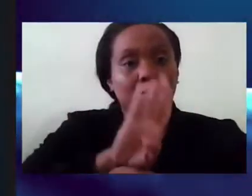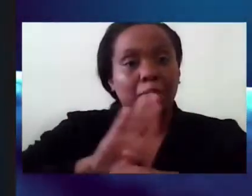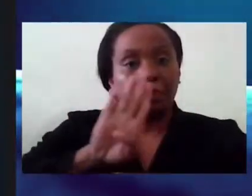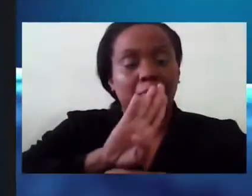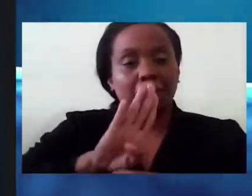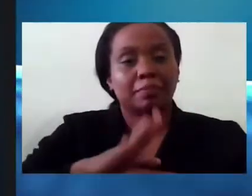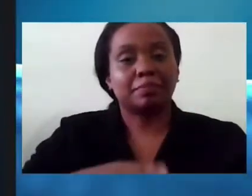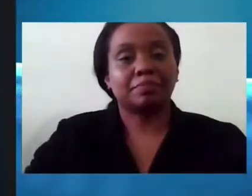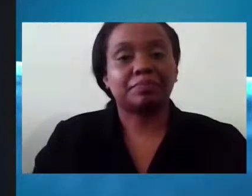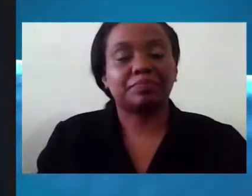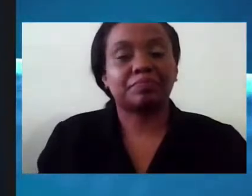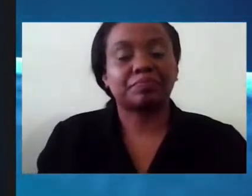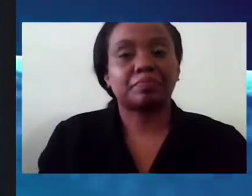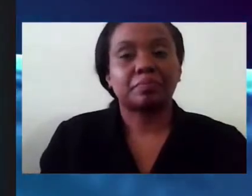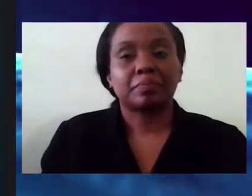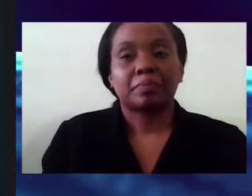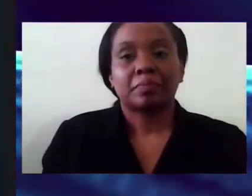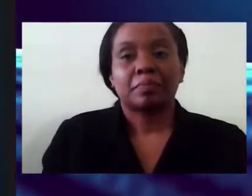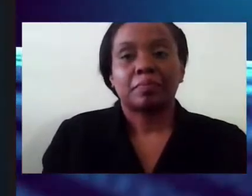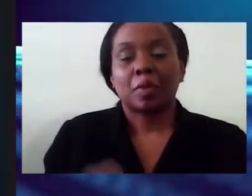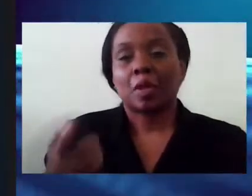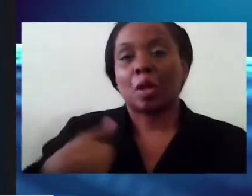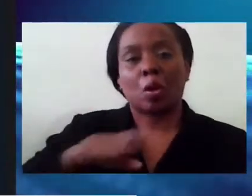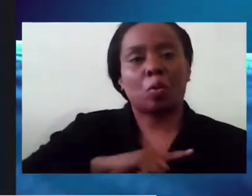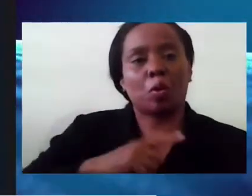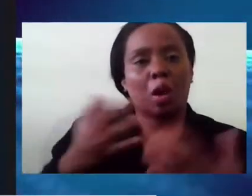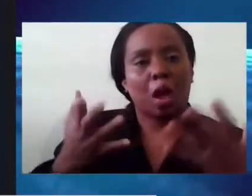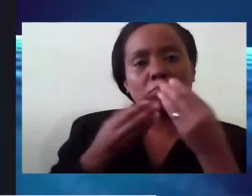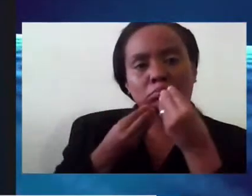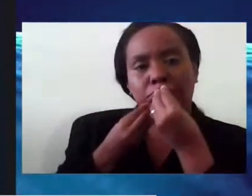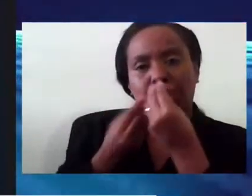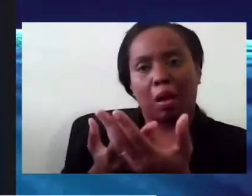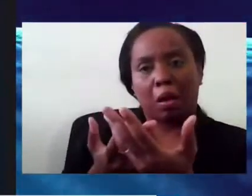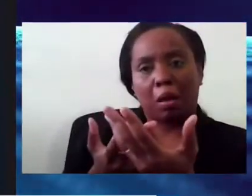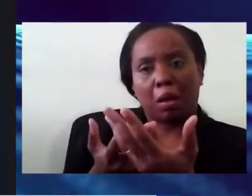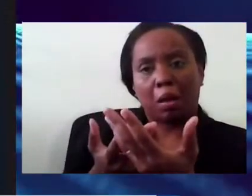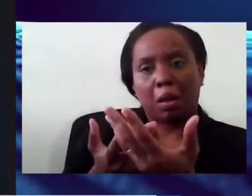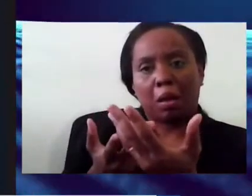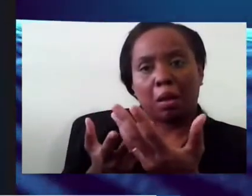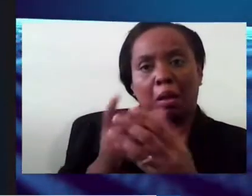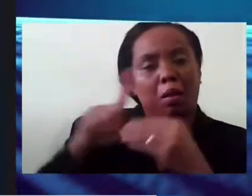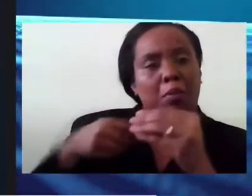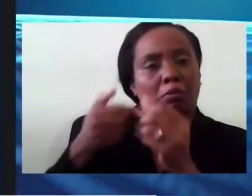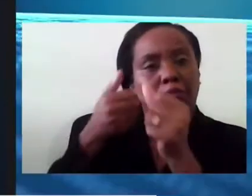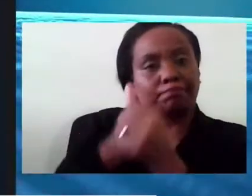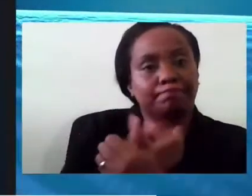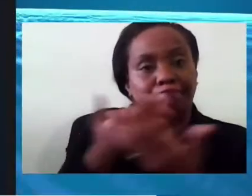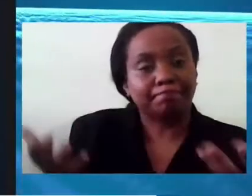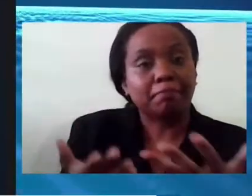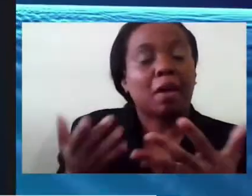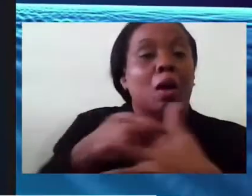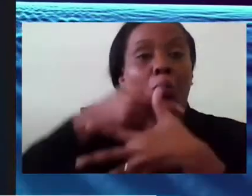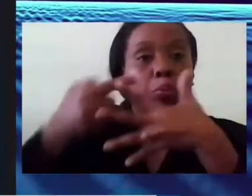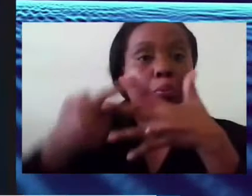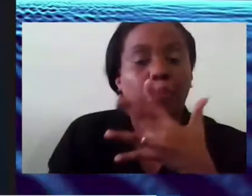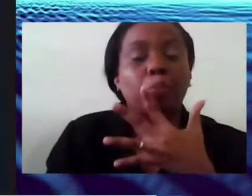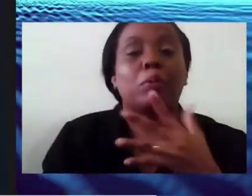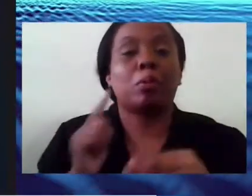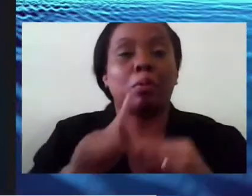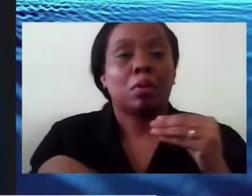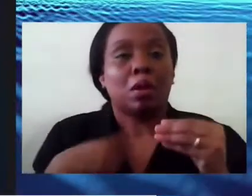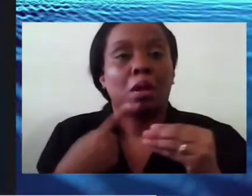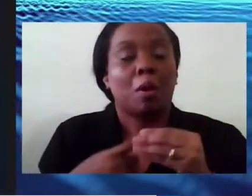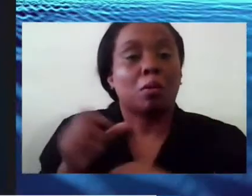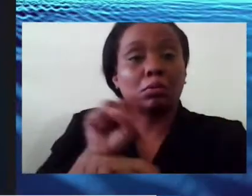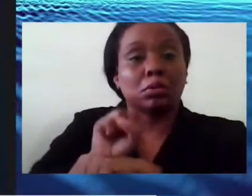As we promised, we're here again to update you and just keep you informed as to what is going on with the follow-up from the eruption in